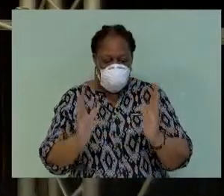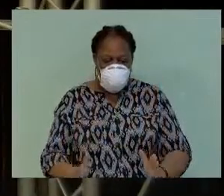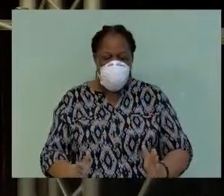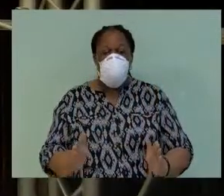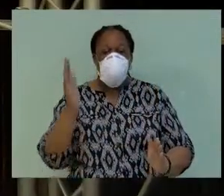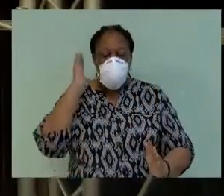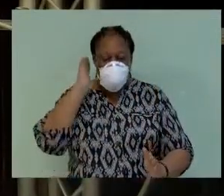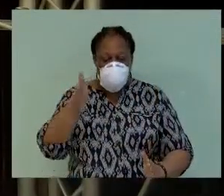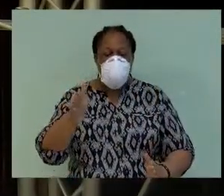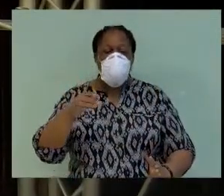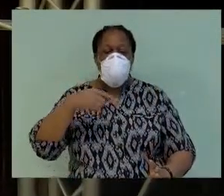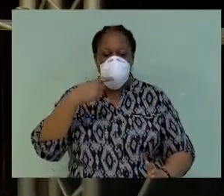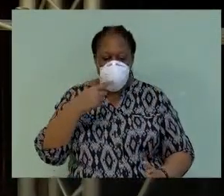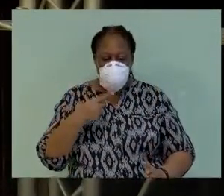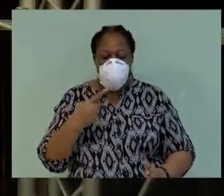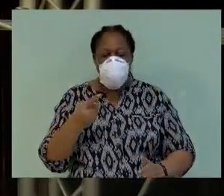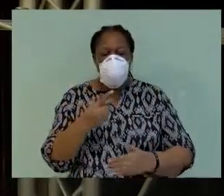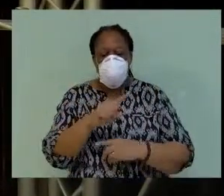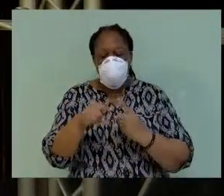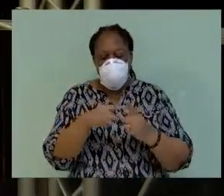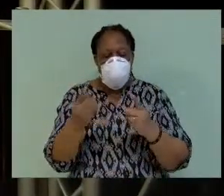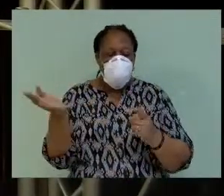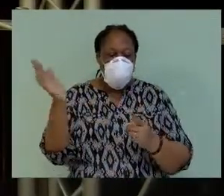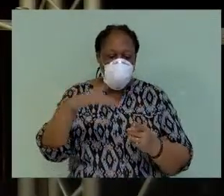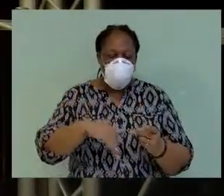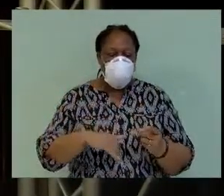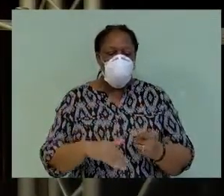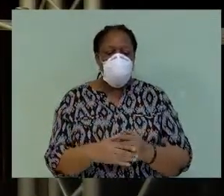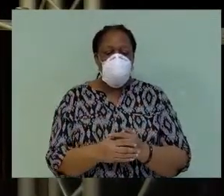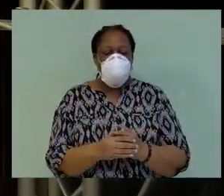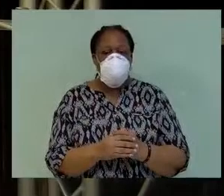or unrepresented defendants,